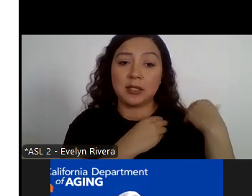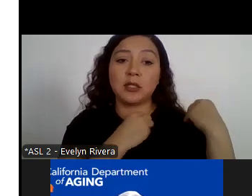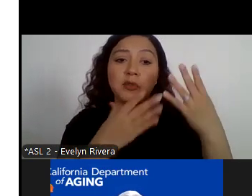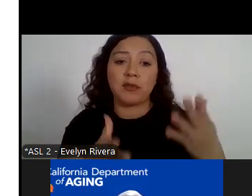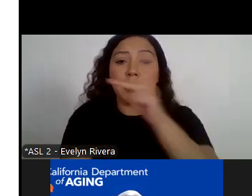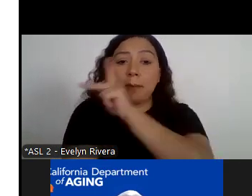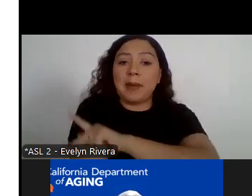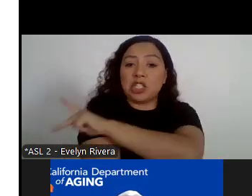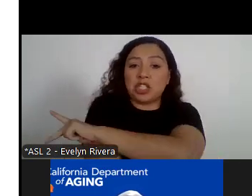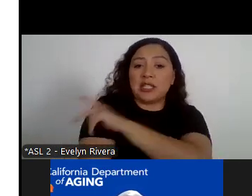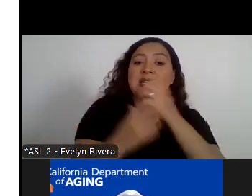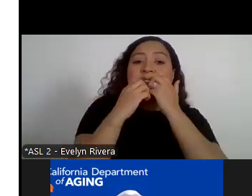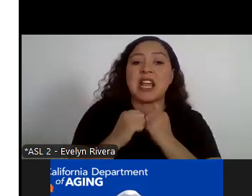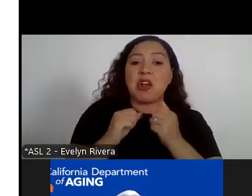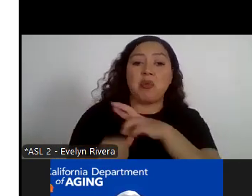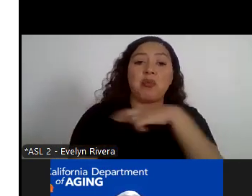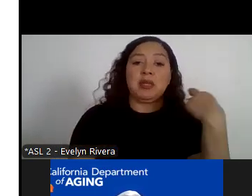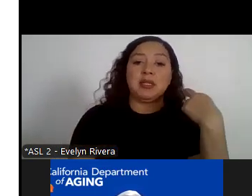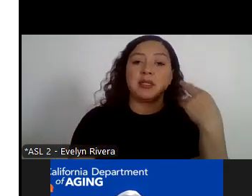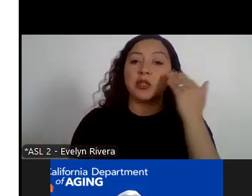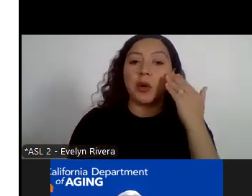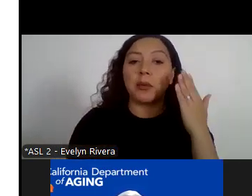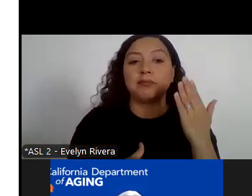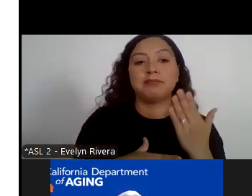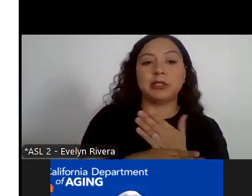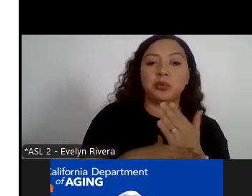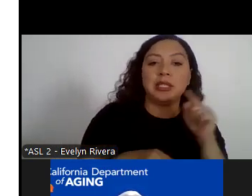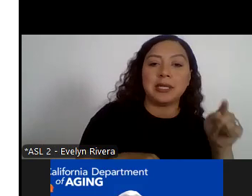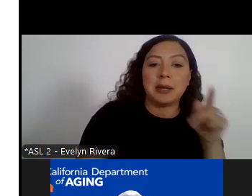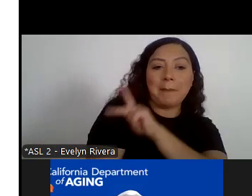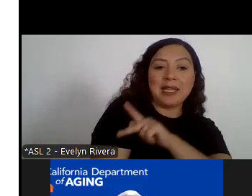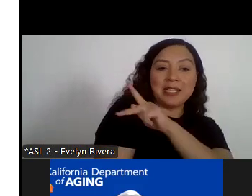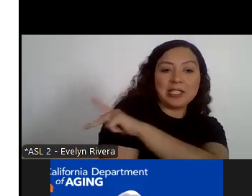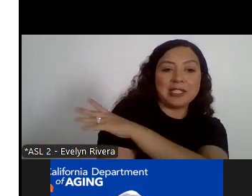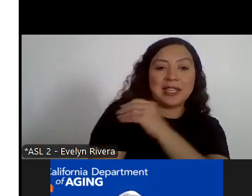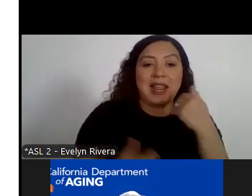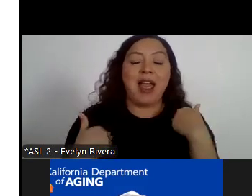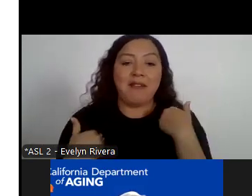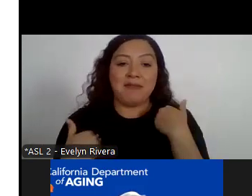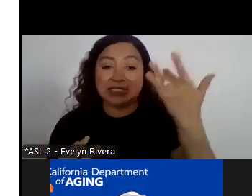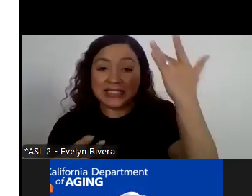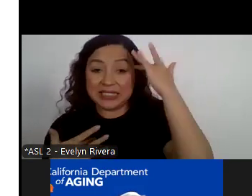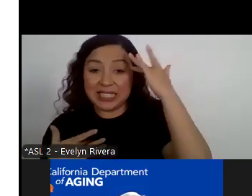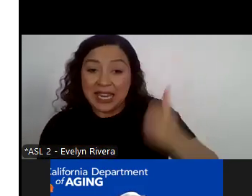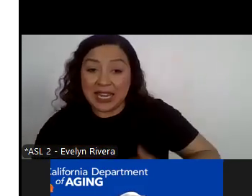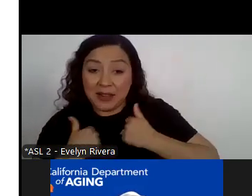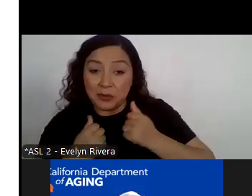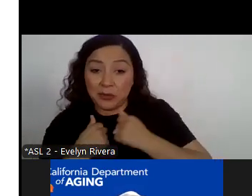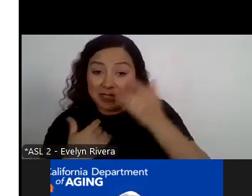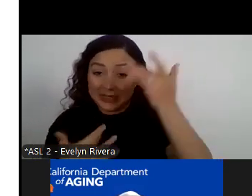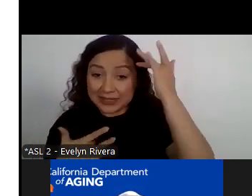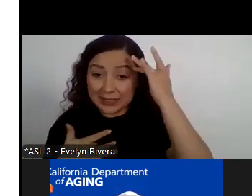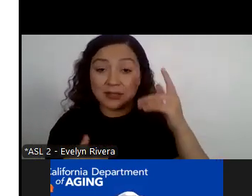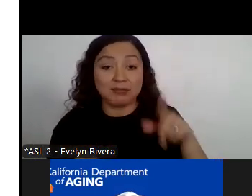patients that, have congenital disease, live with congenital disease and have a disability since birth. And obviously,